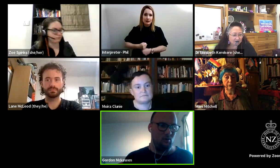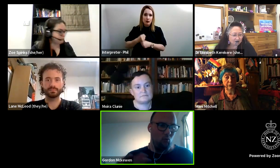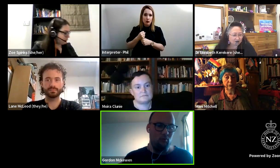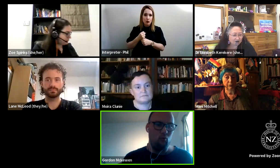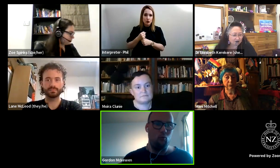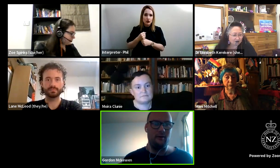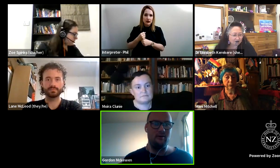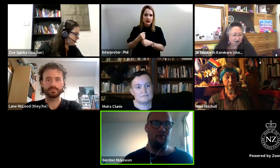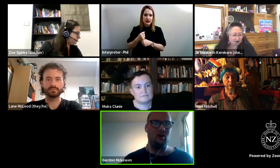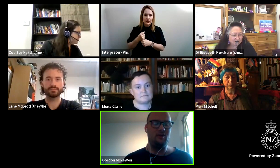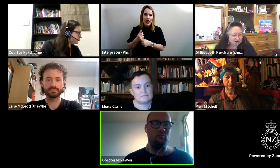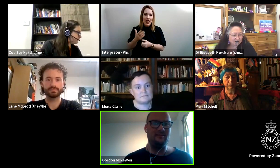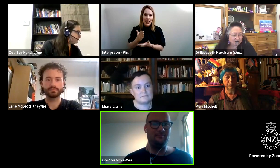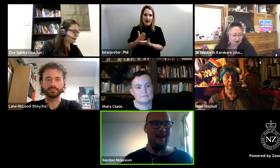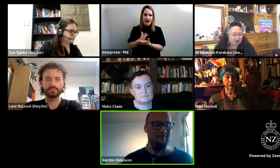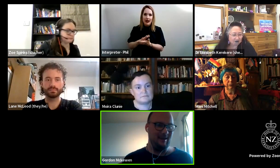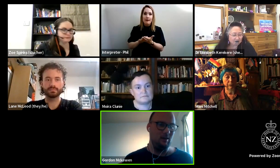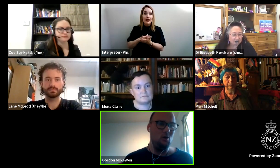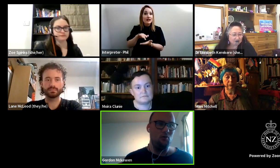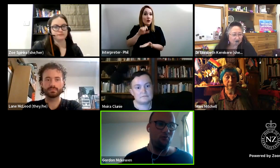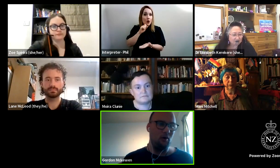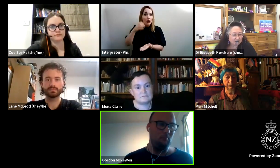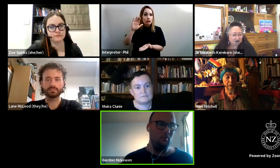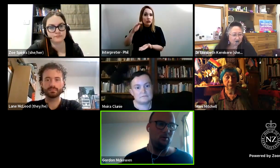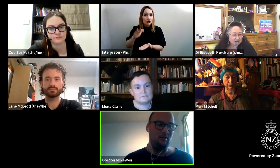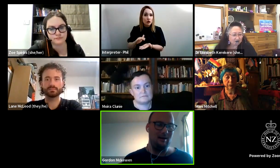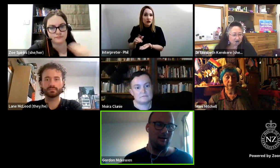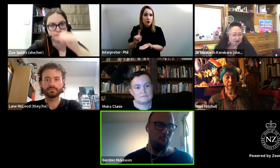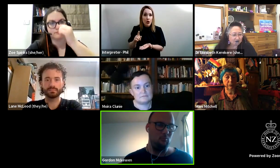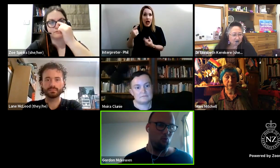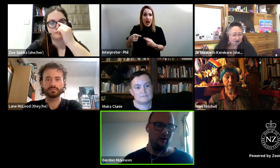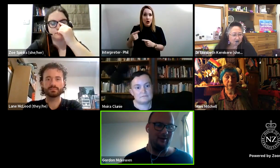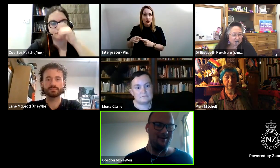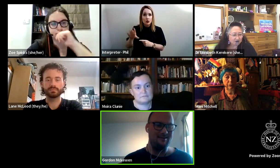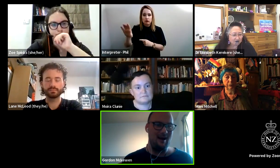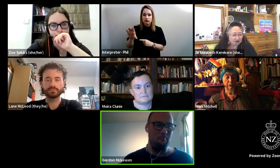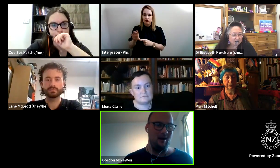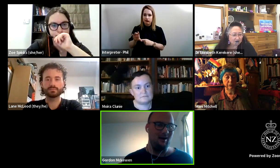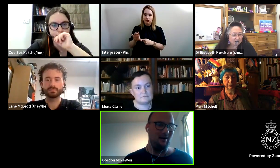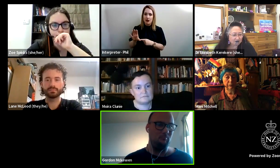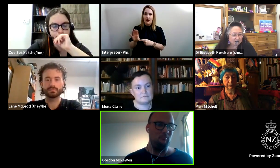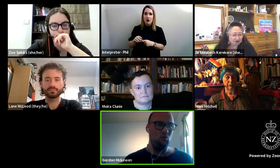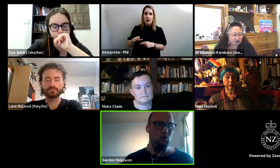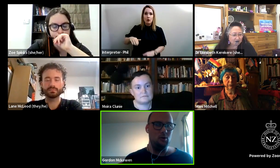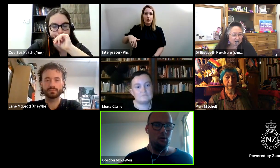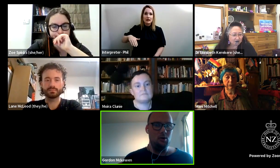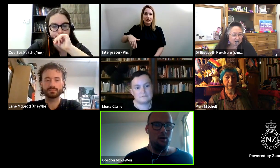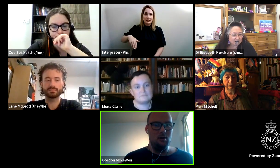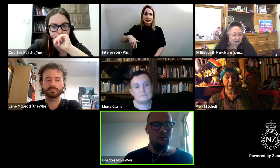impair what your entitlements may be from work and income.